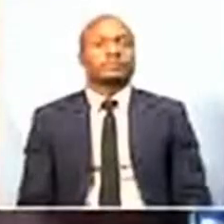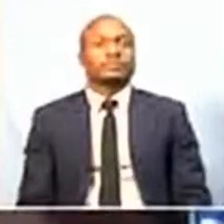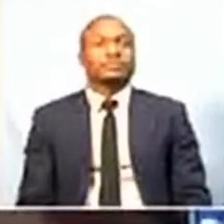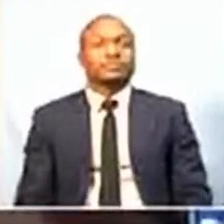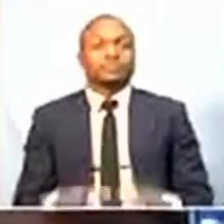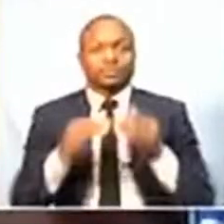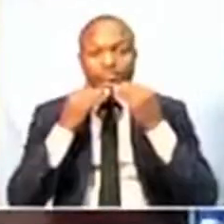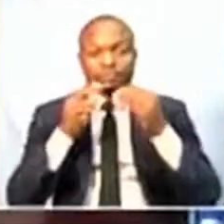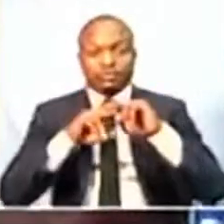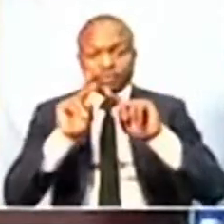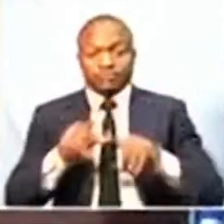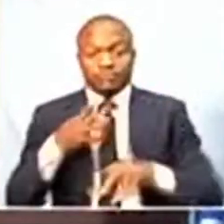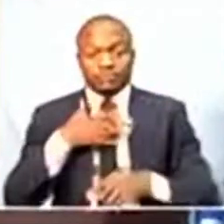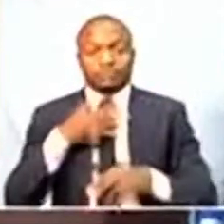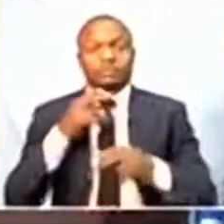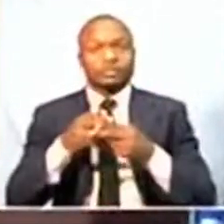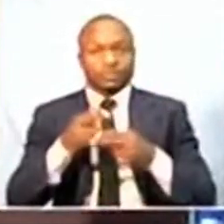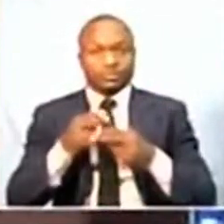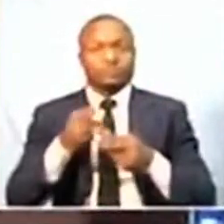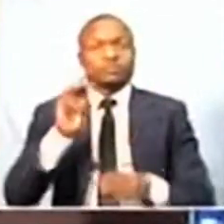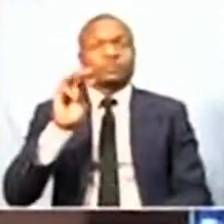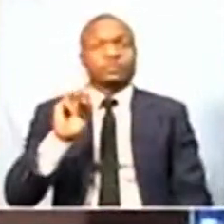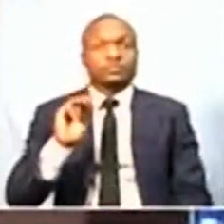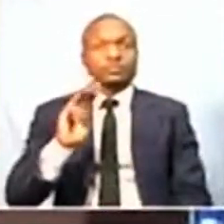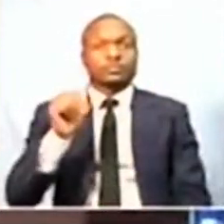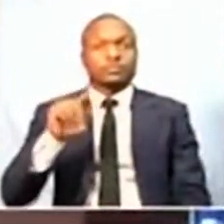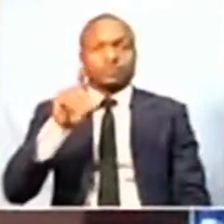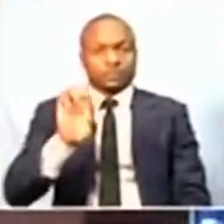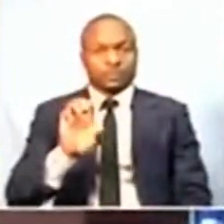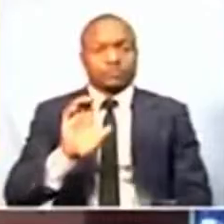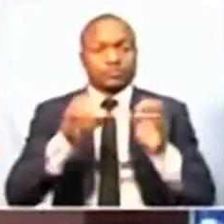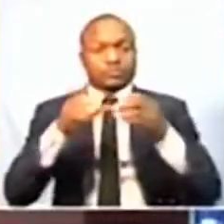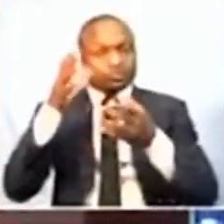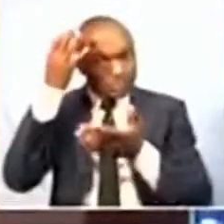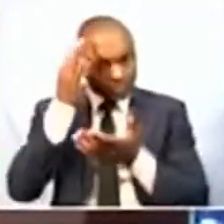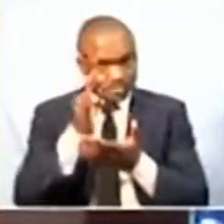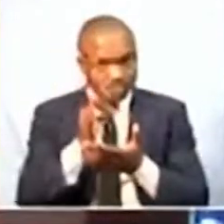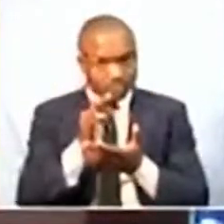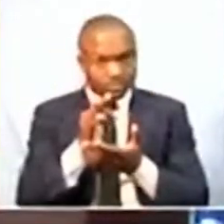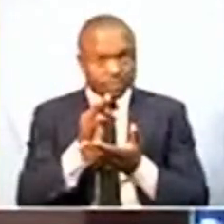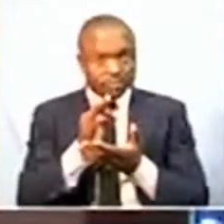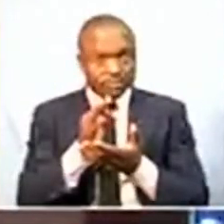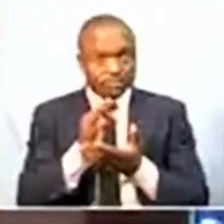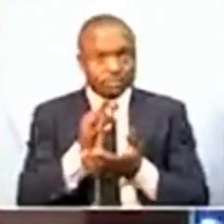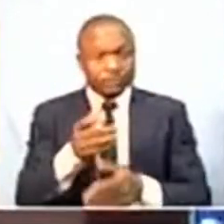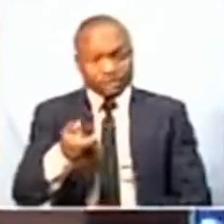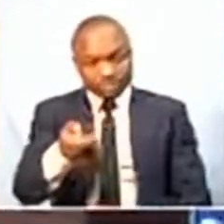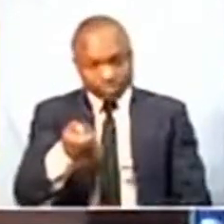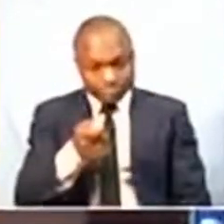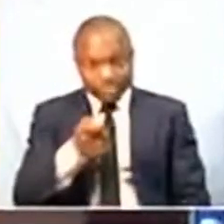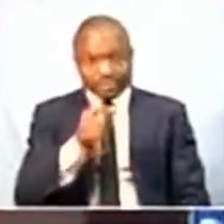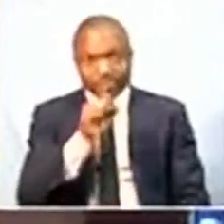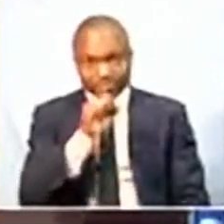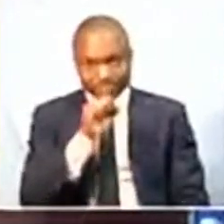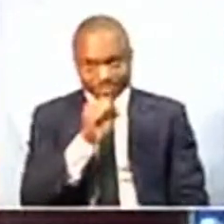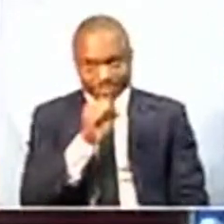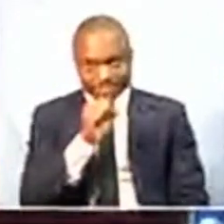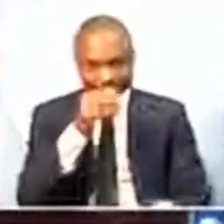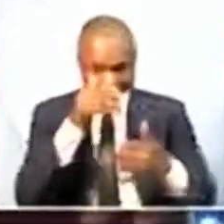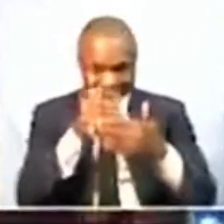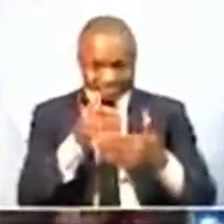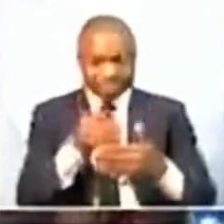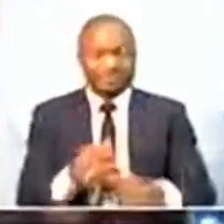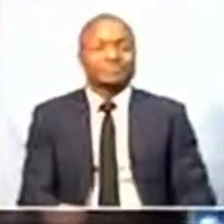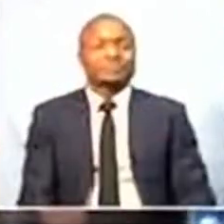Thank you, Chair. My name is Isaac Mwale, Council Secretary for SIWANG'ANDU. You can always pull the mic towards.